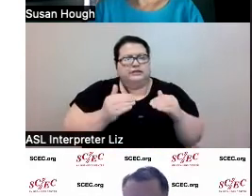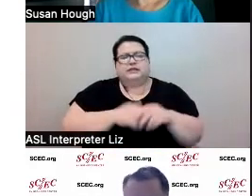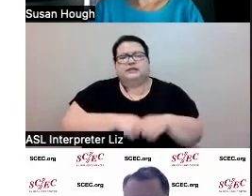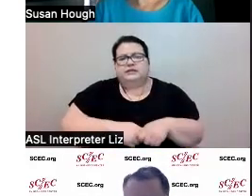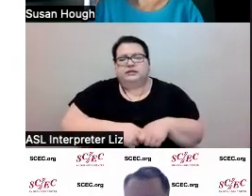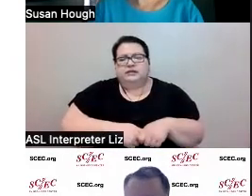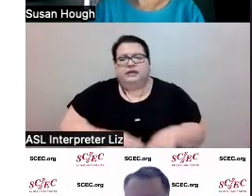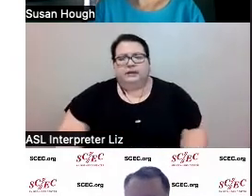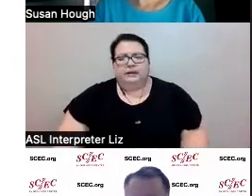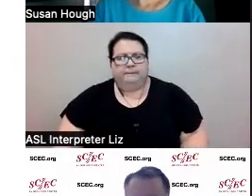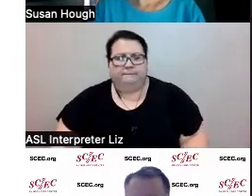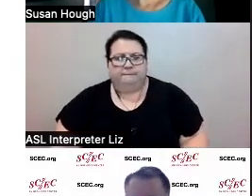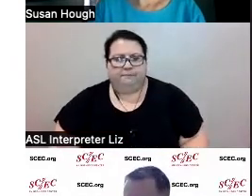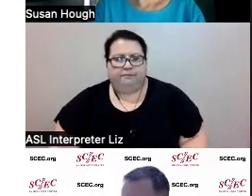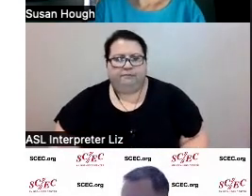slide.